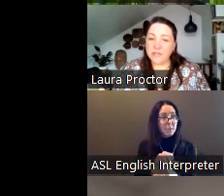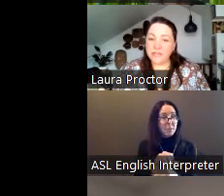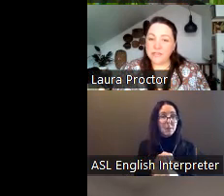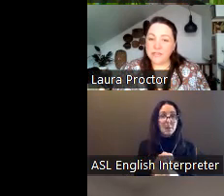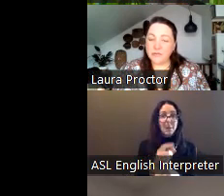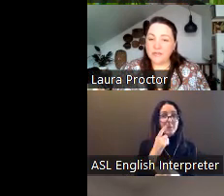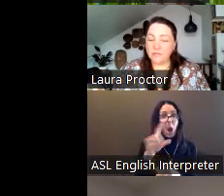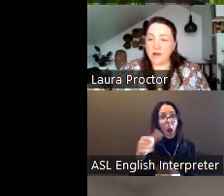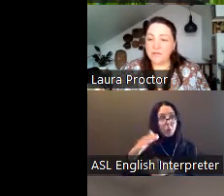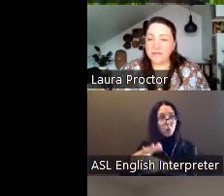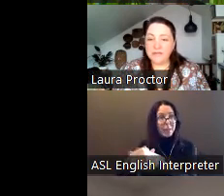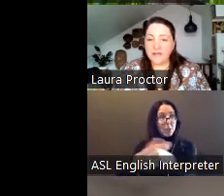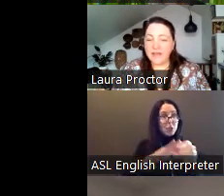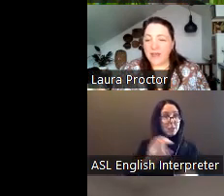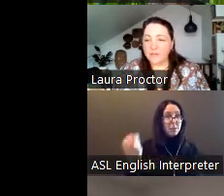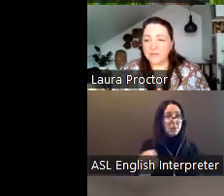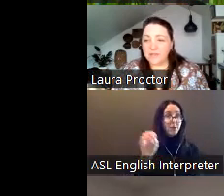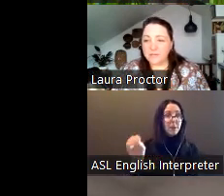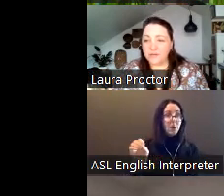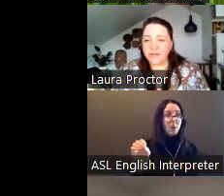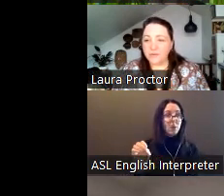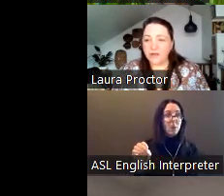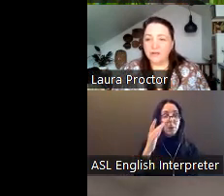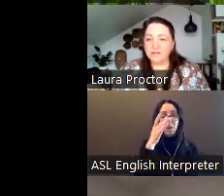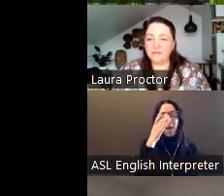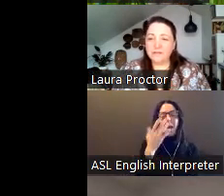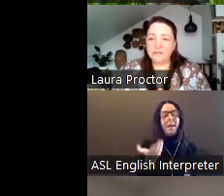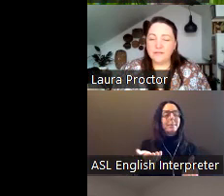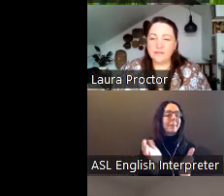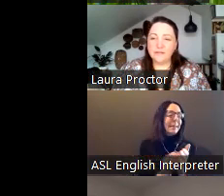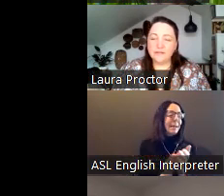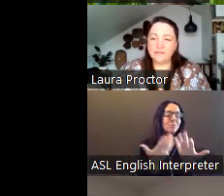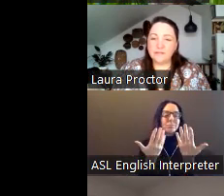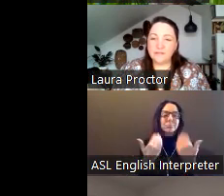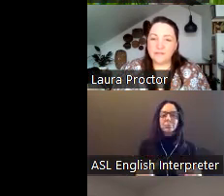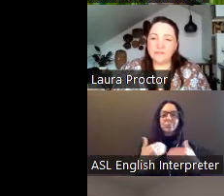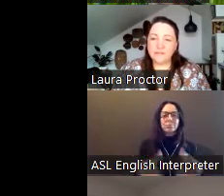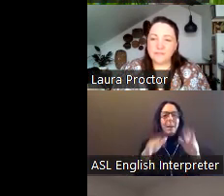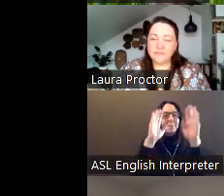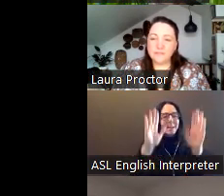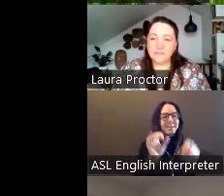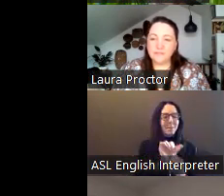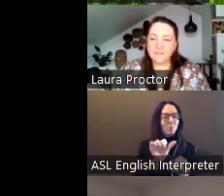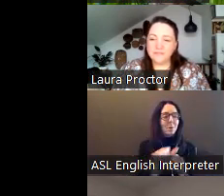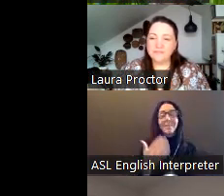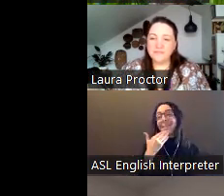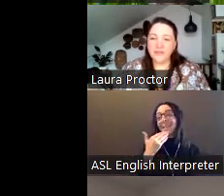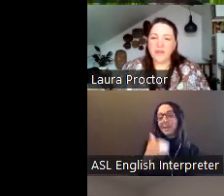other regions within the province? And absolutely brilliant work. Thank you so much. Thank